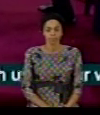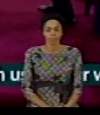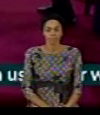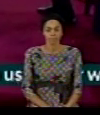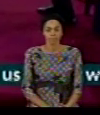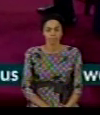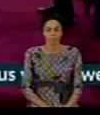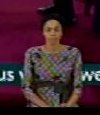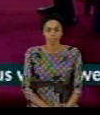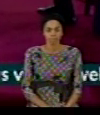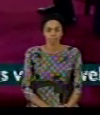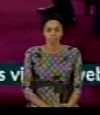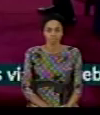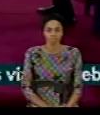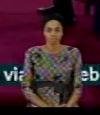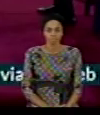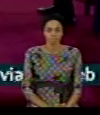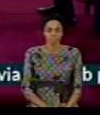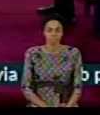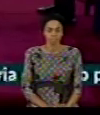Celebration.